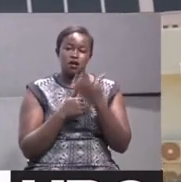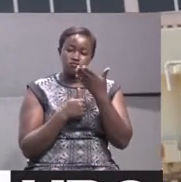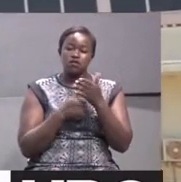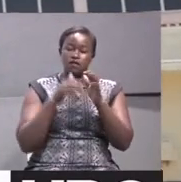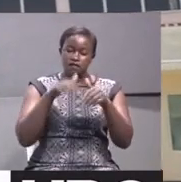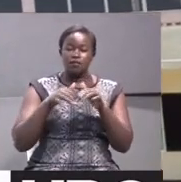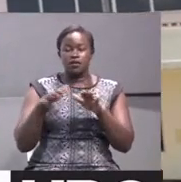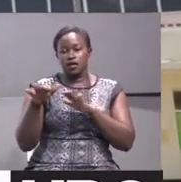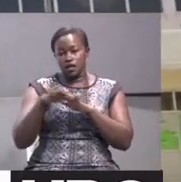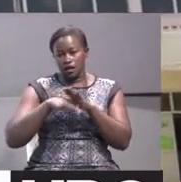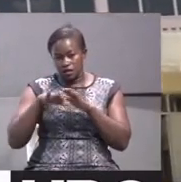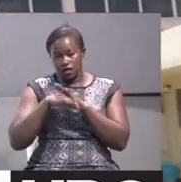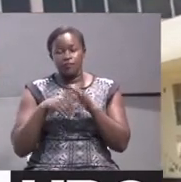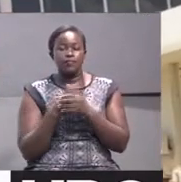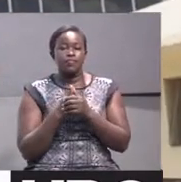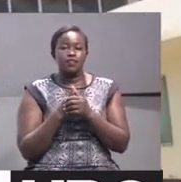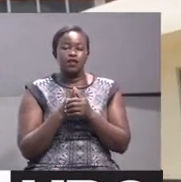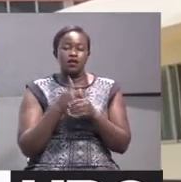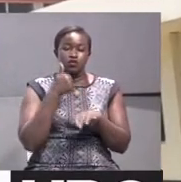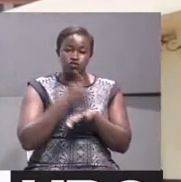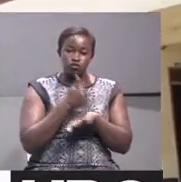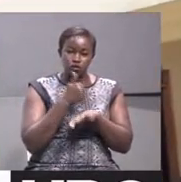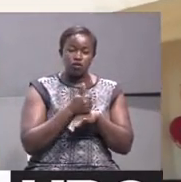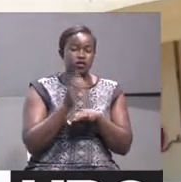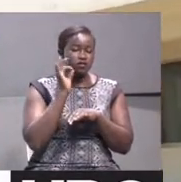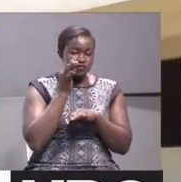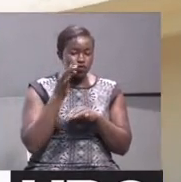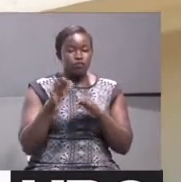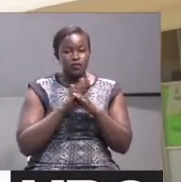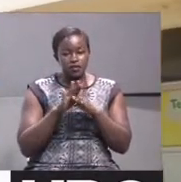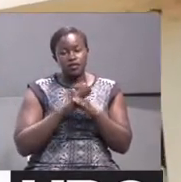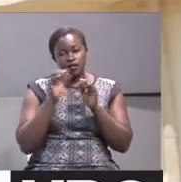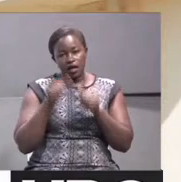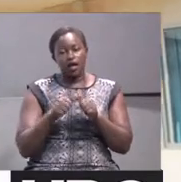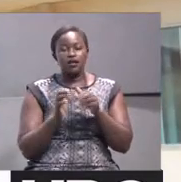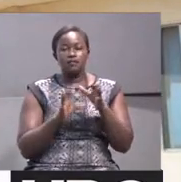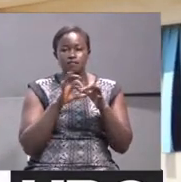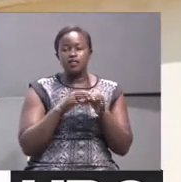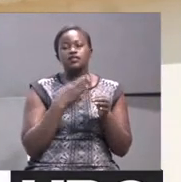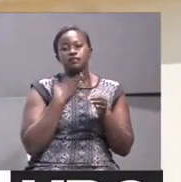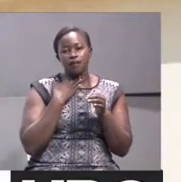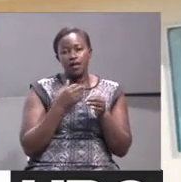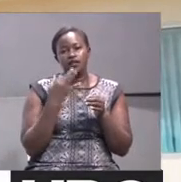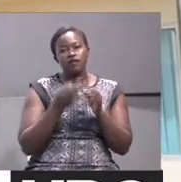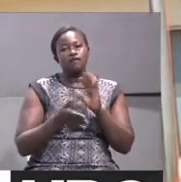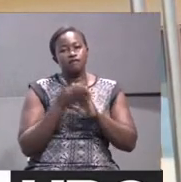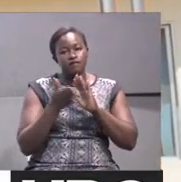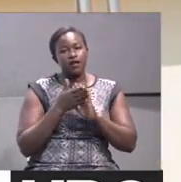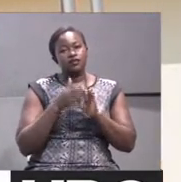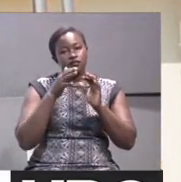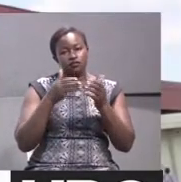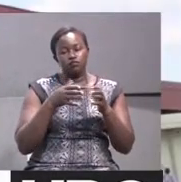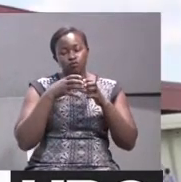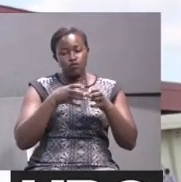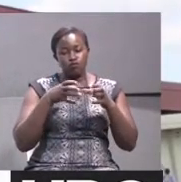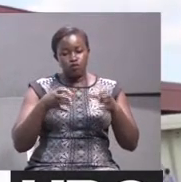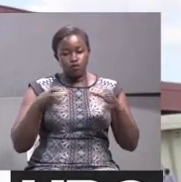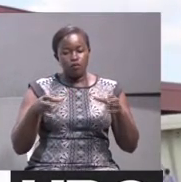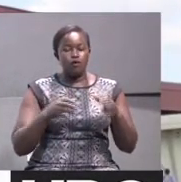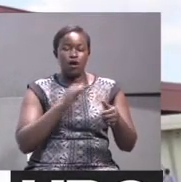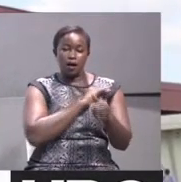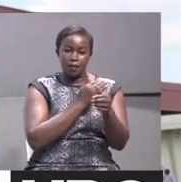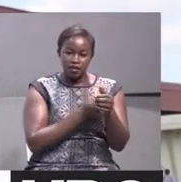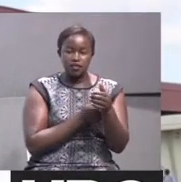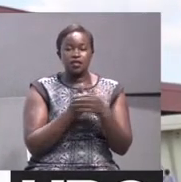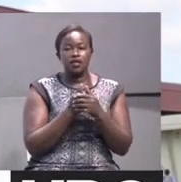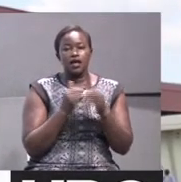The Soroti fruit business can only meet current demand for processed juices if it rapidly grows its production capacity